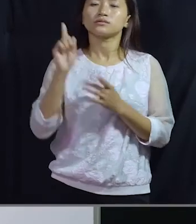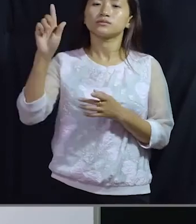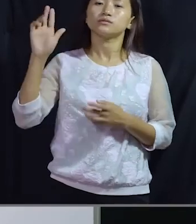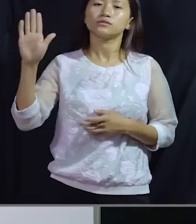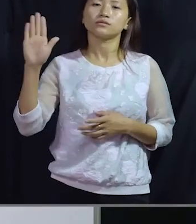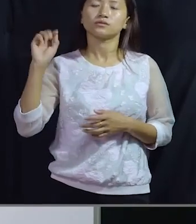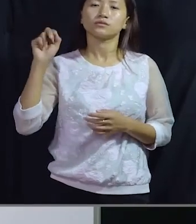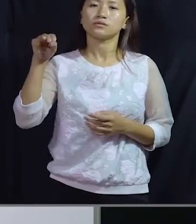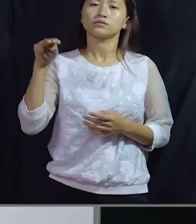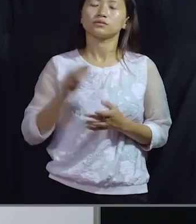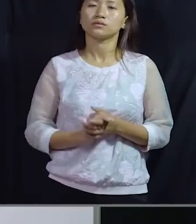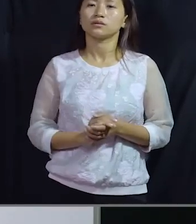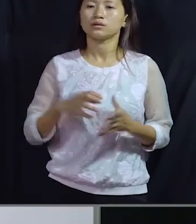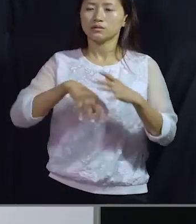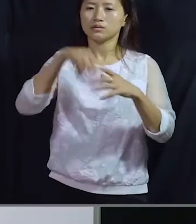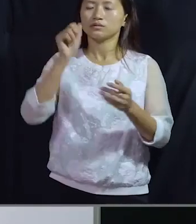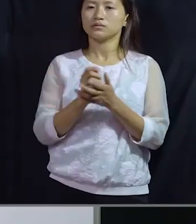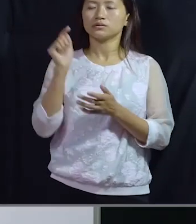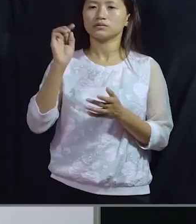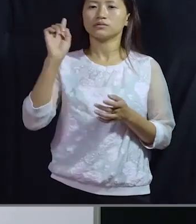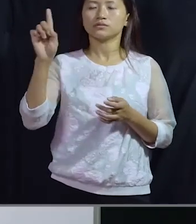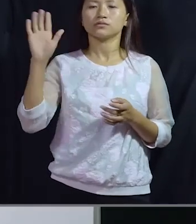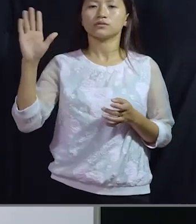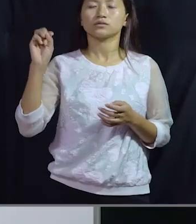15,000. So out of this 15,000,